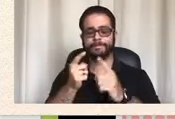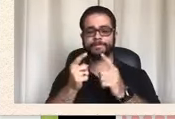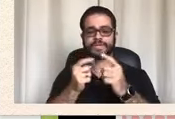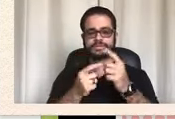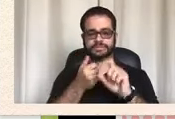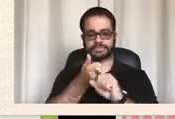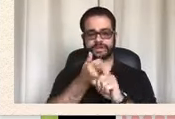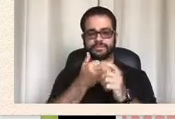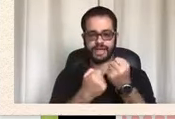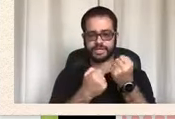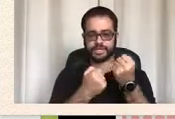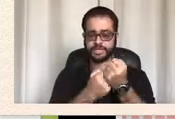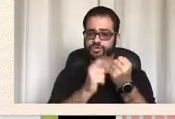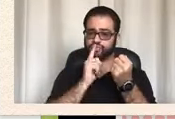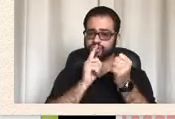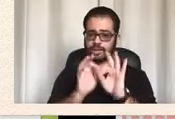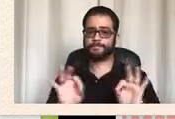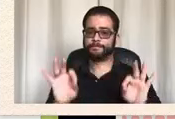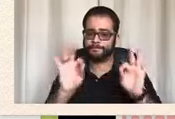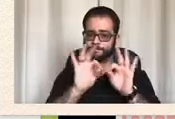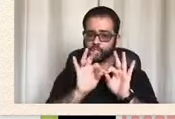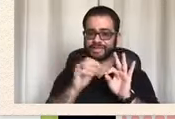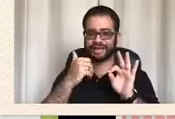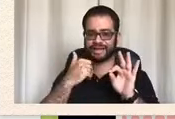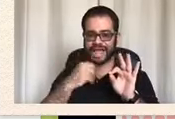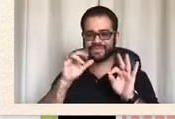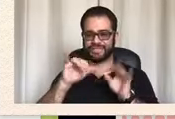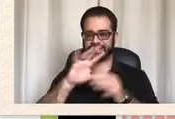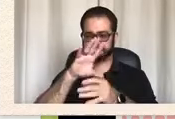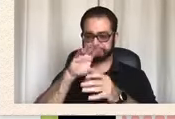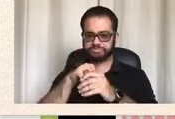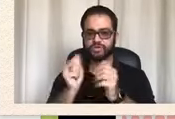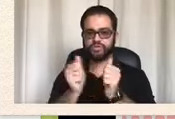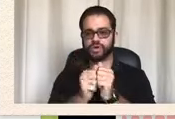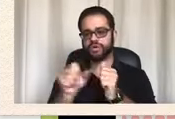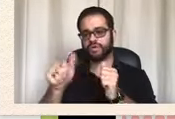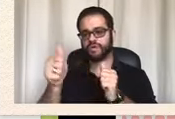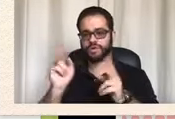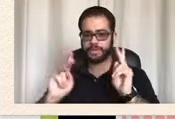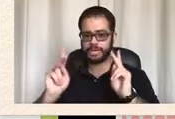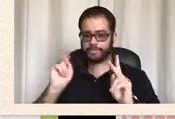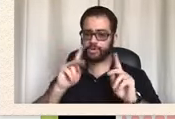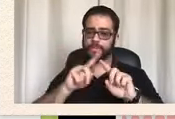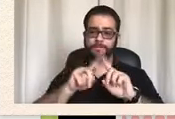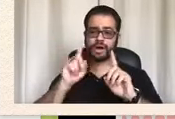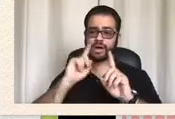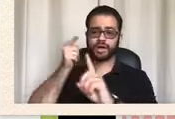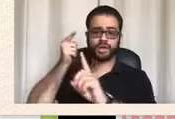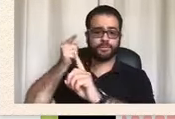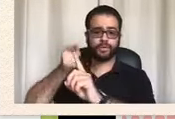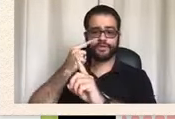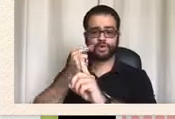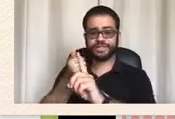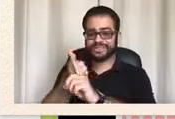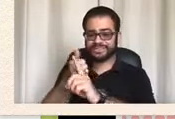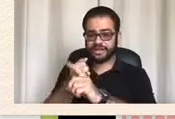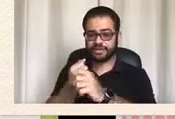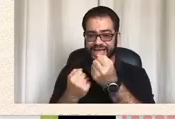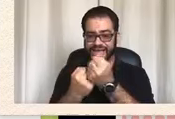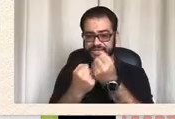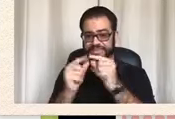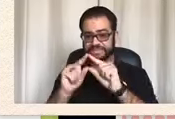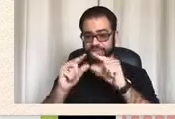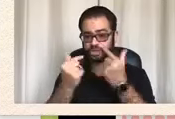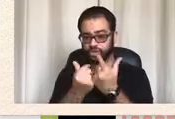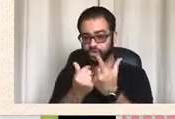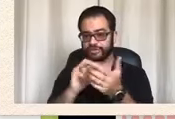very important to have the input of other people, but the whole point of a self-advocacy group is that it's led